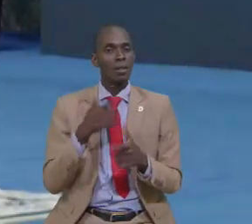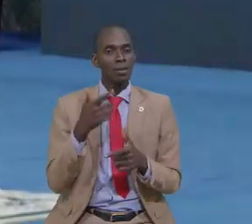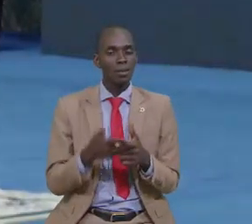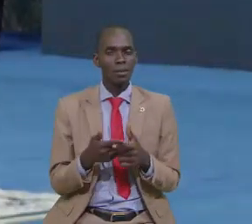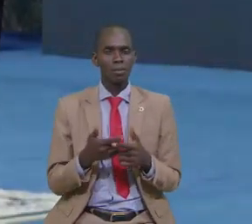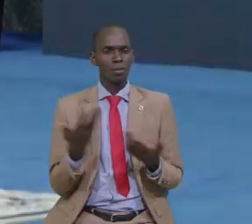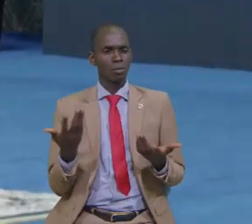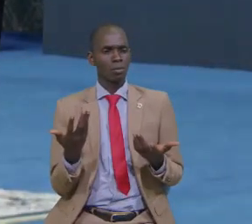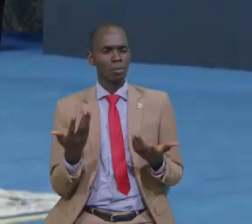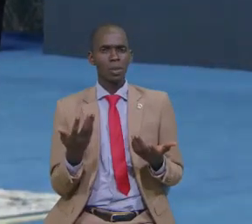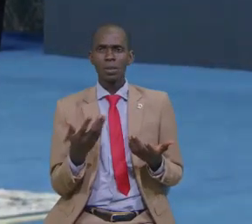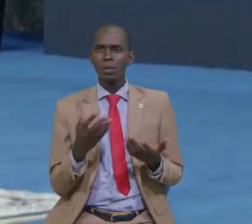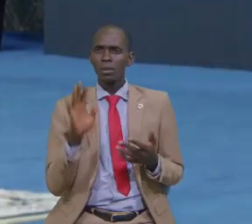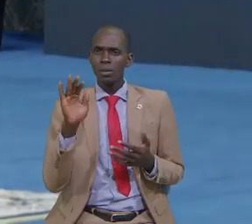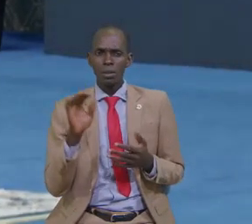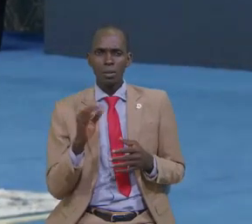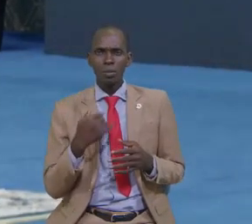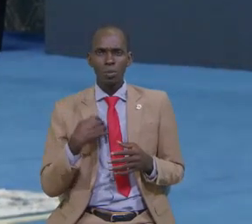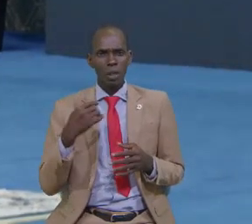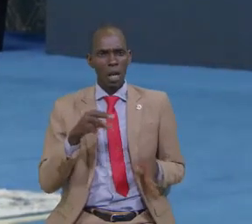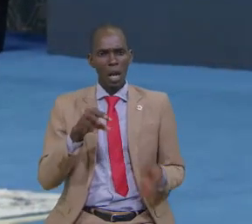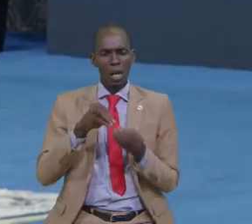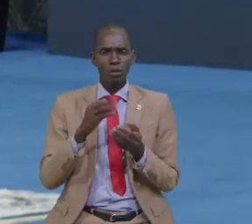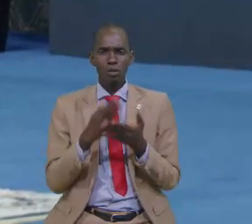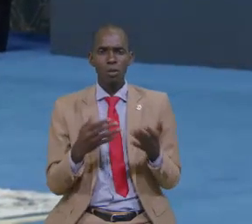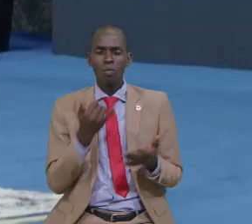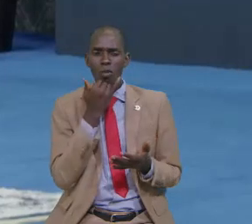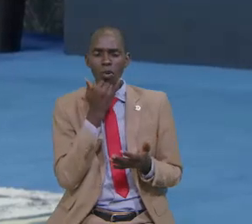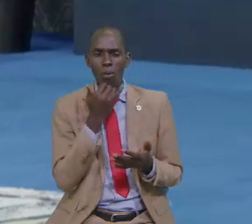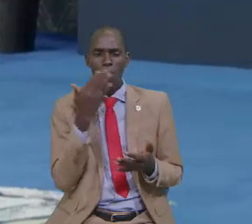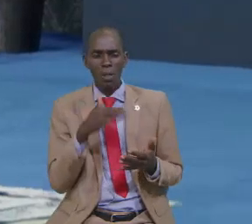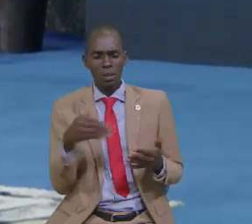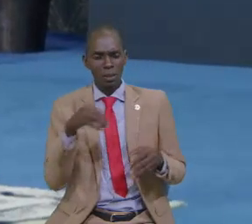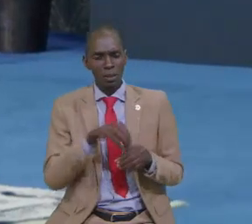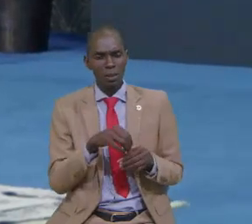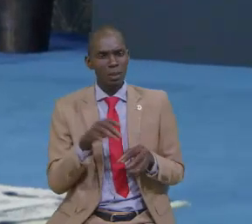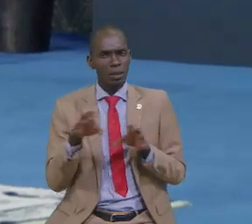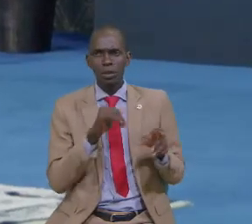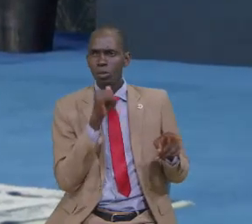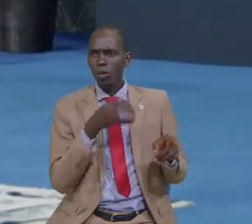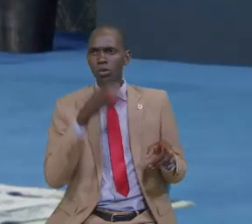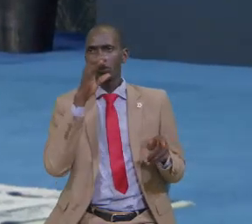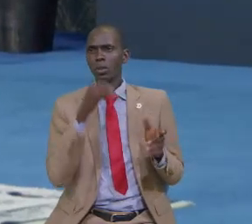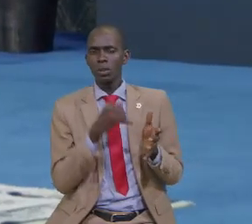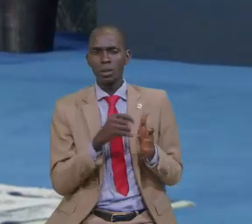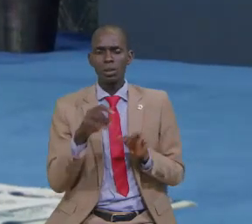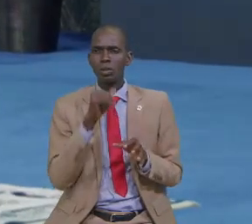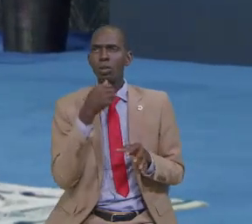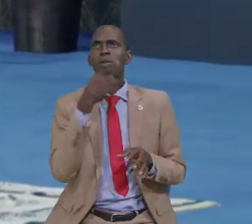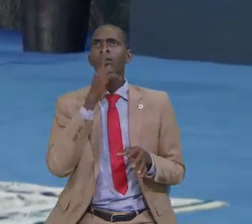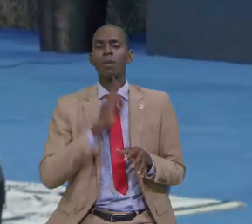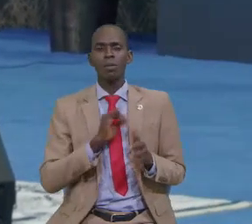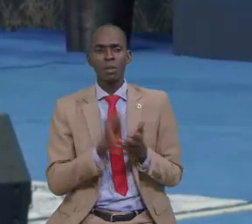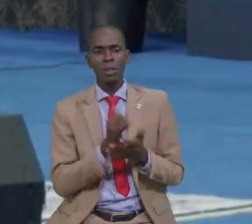I didn't she drink that thing didn't she have nothing she swallowed that thing